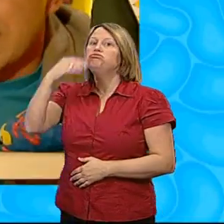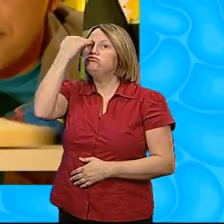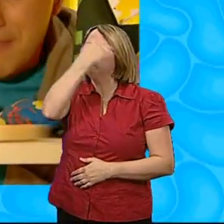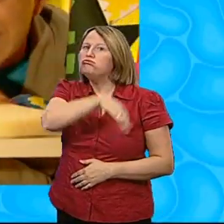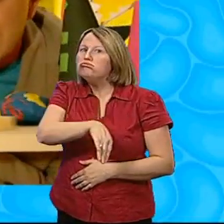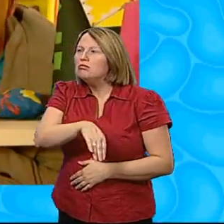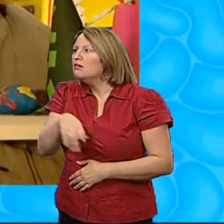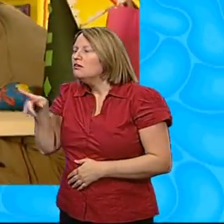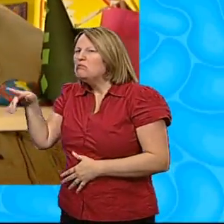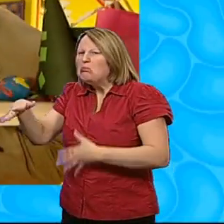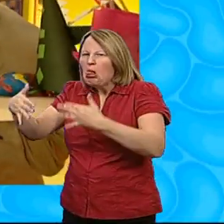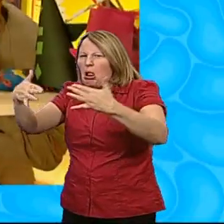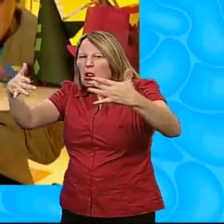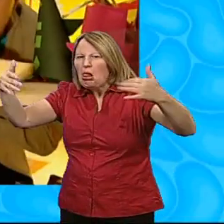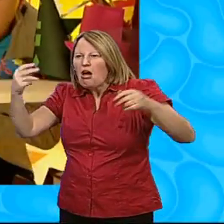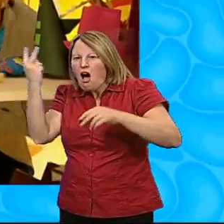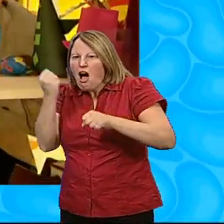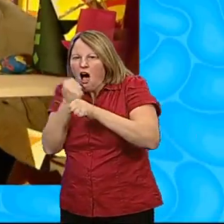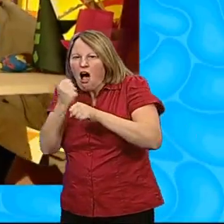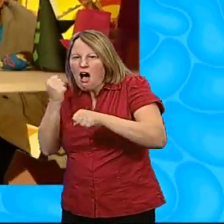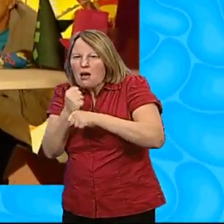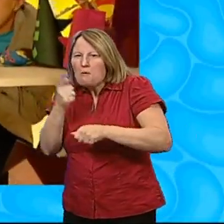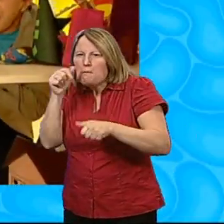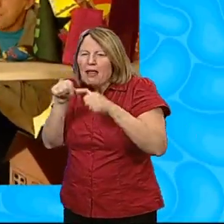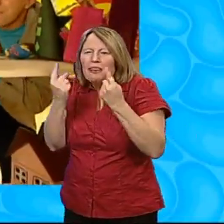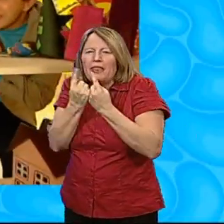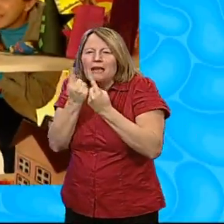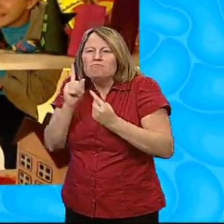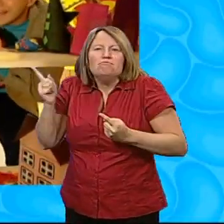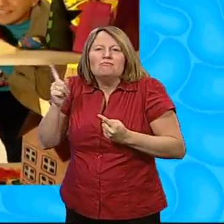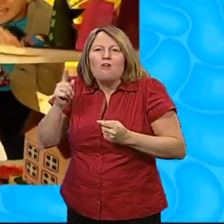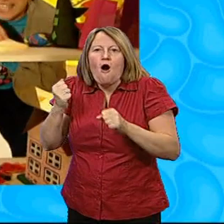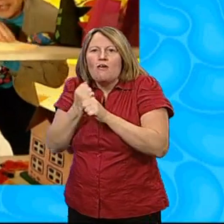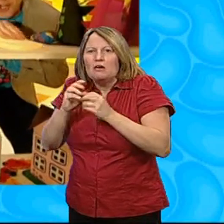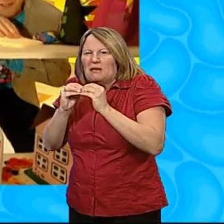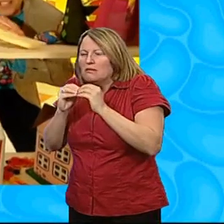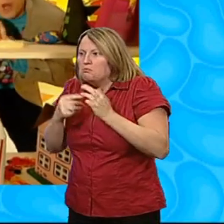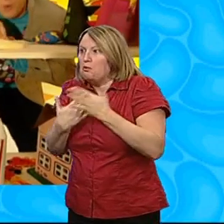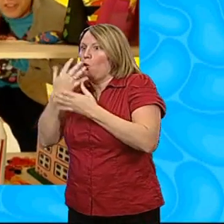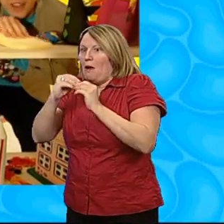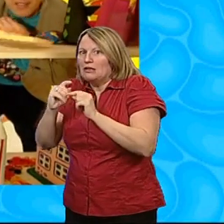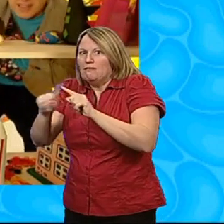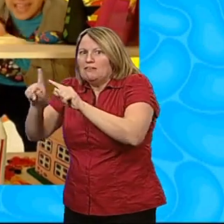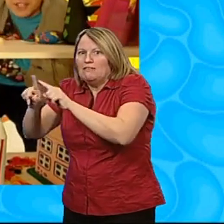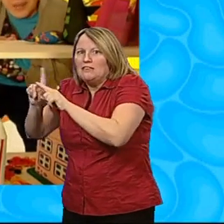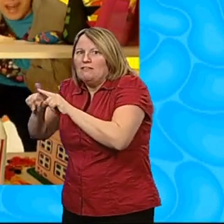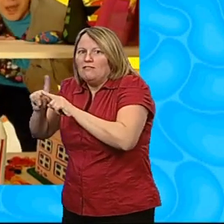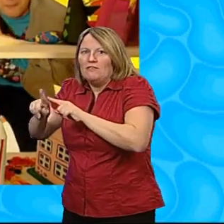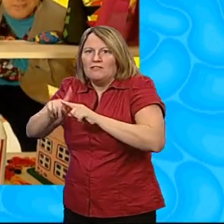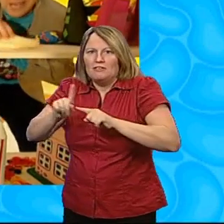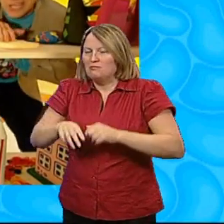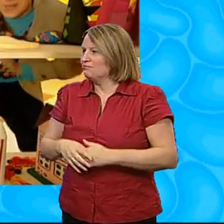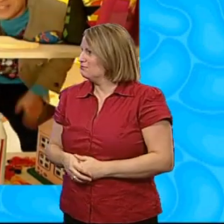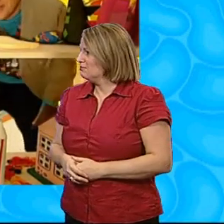It gets messy doing all this art. But one of the best things about making things is that you can often turn one thing into